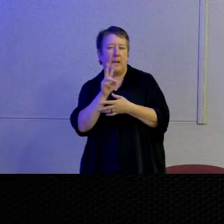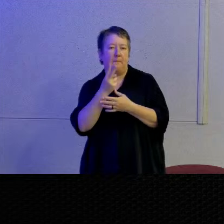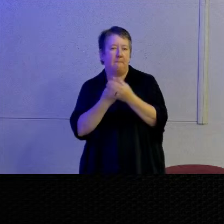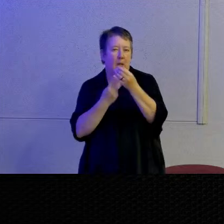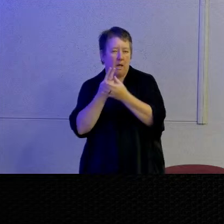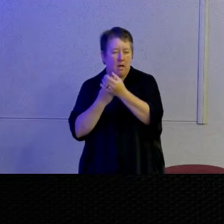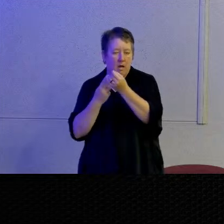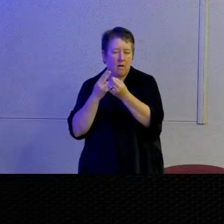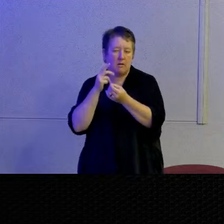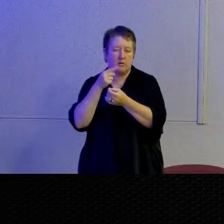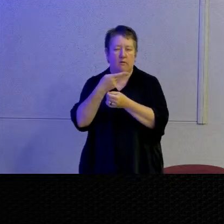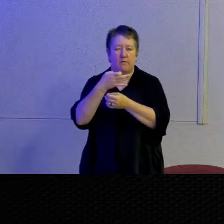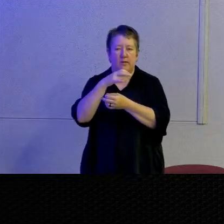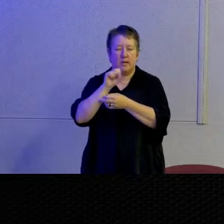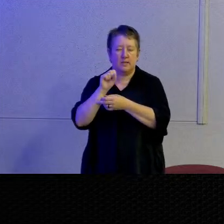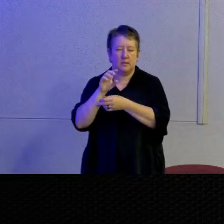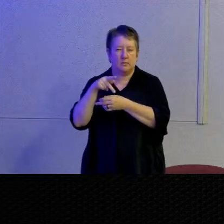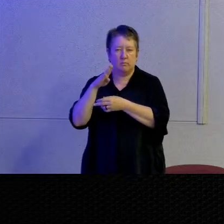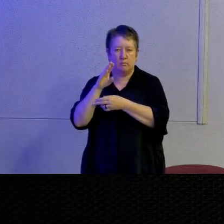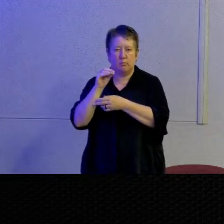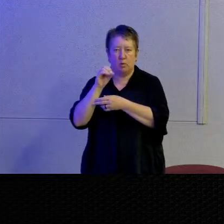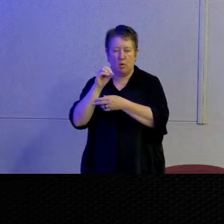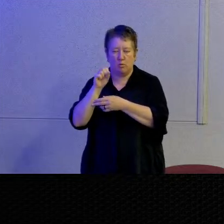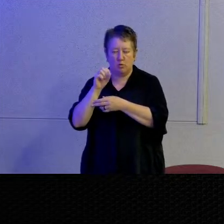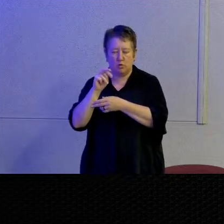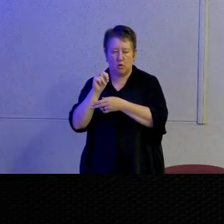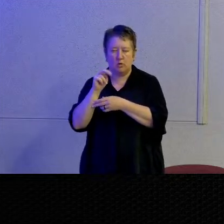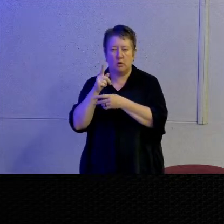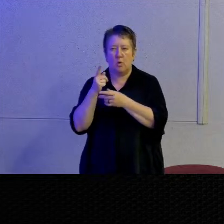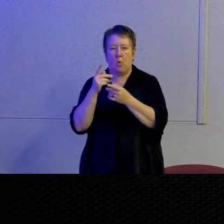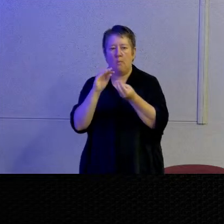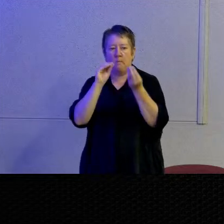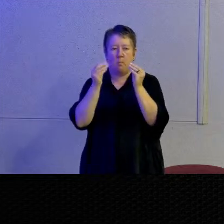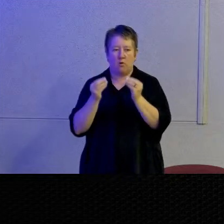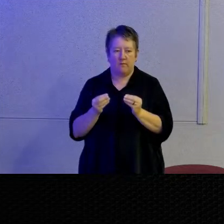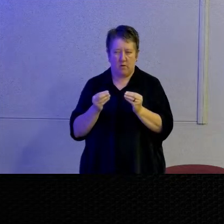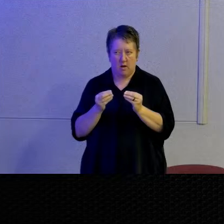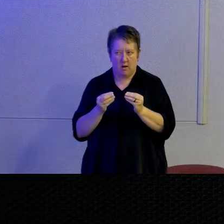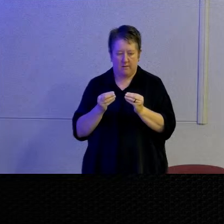they modify the measurements of single Higgs bosons.